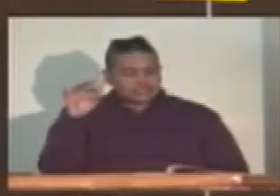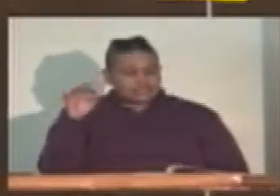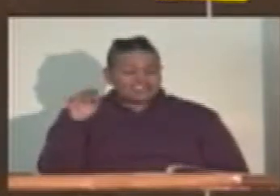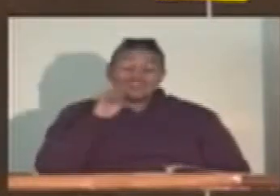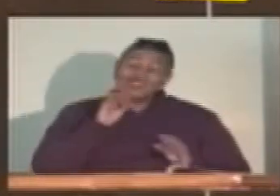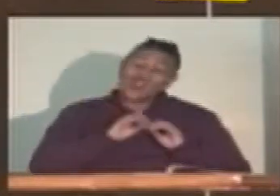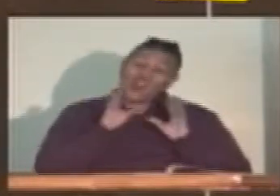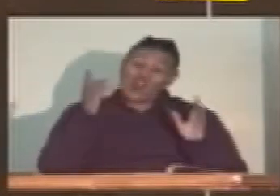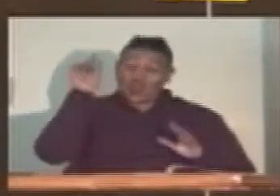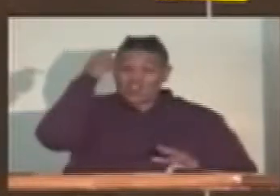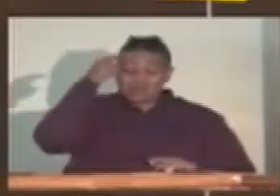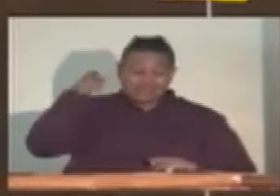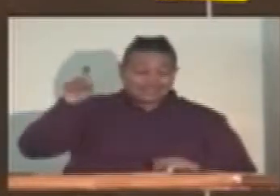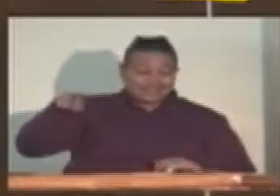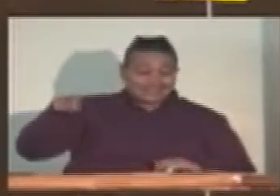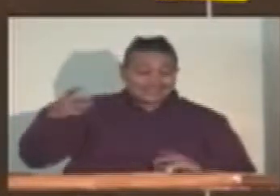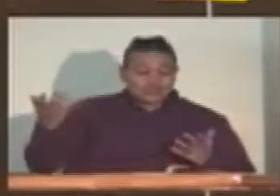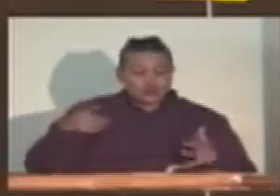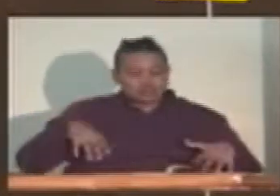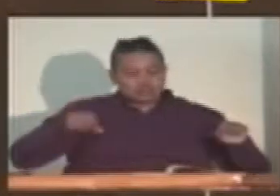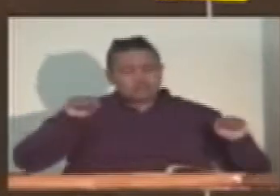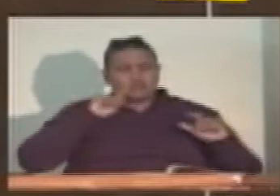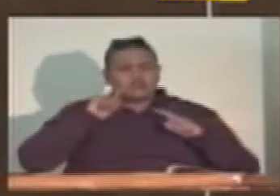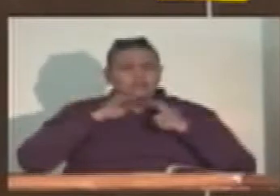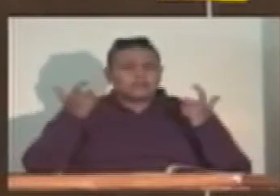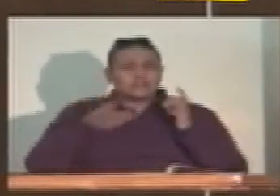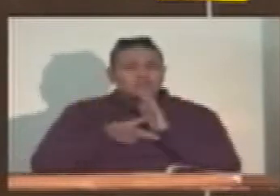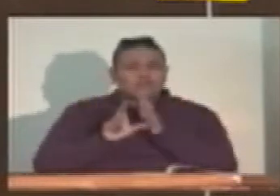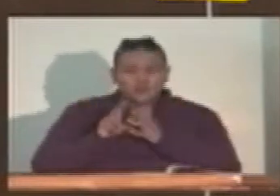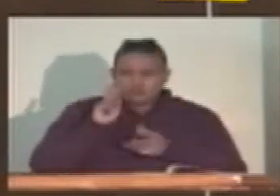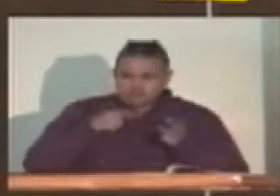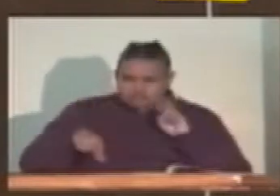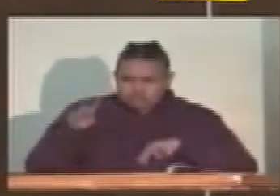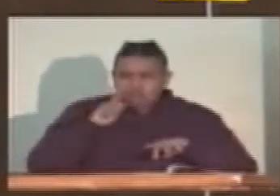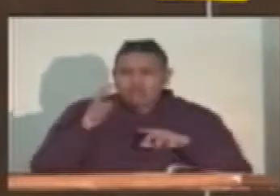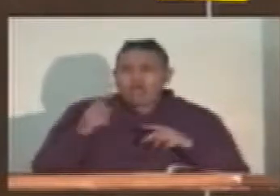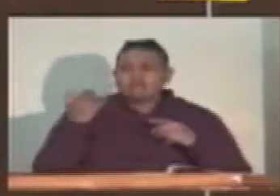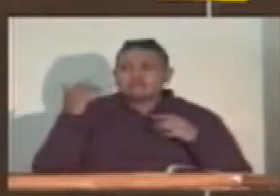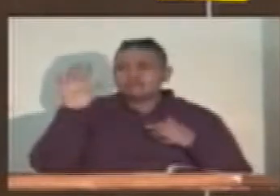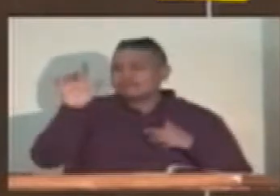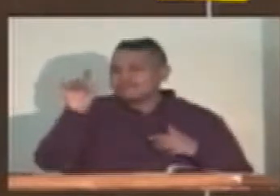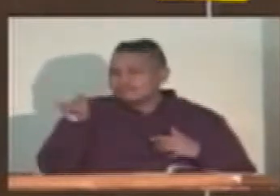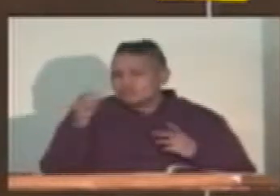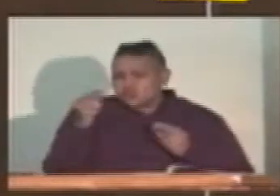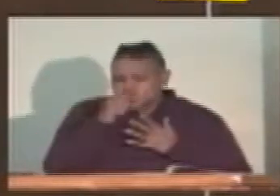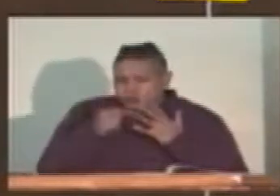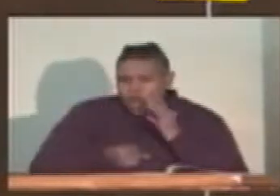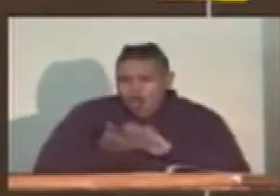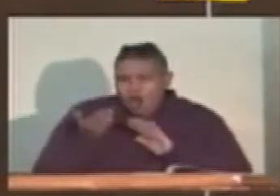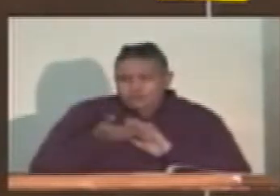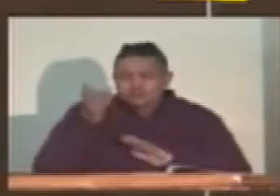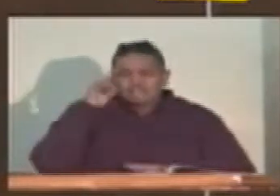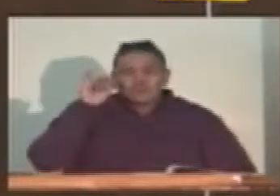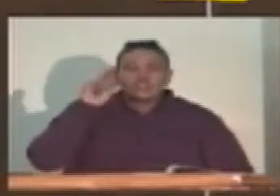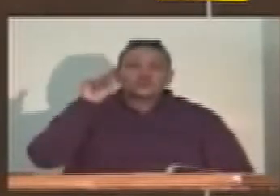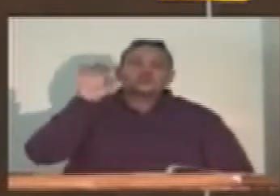it is clear that the government needs to undertake a major review of the mandate and operations of the